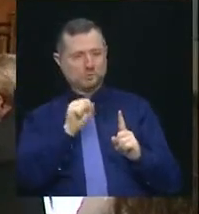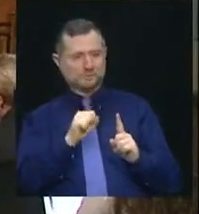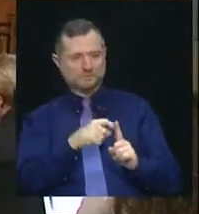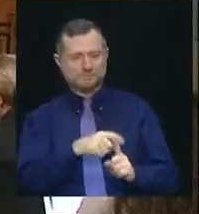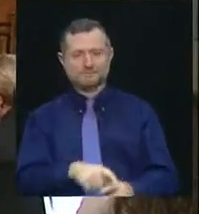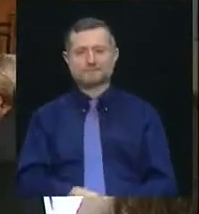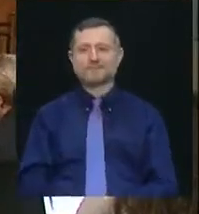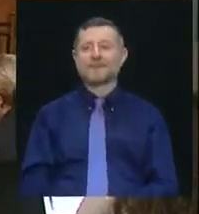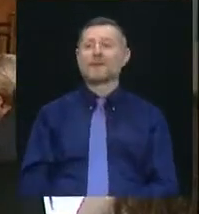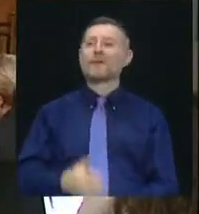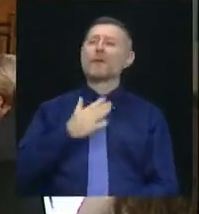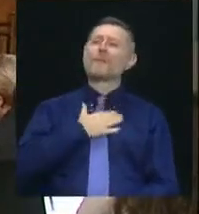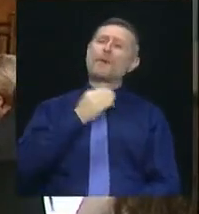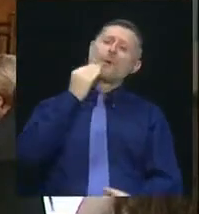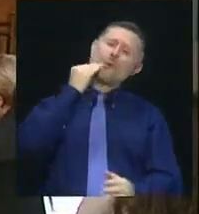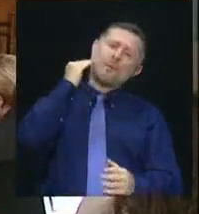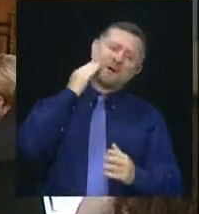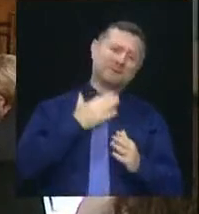Hometown favorite, sorry.